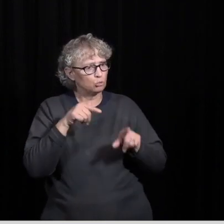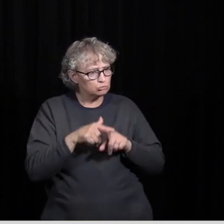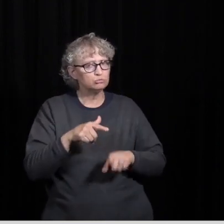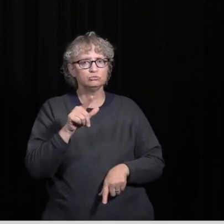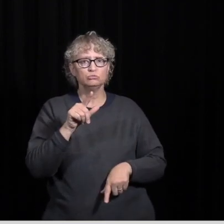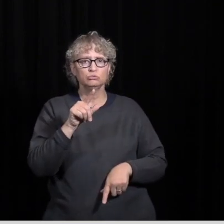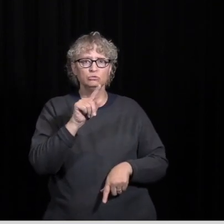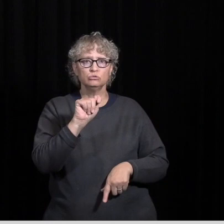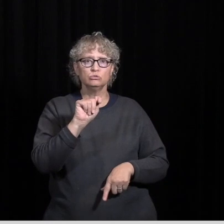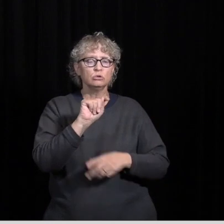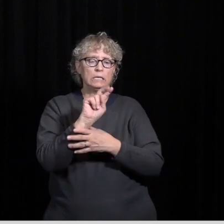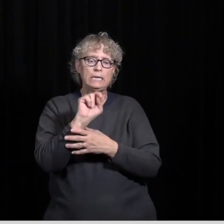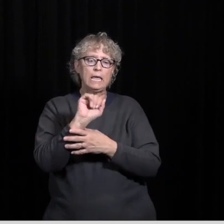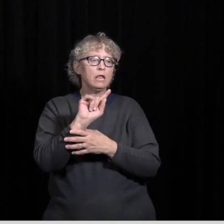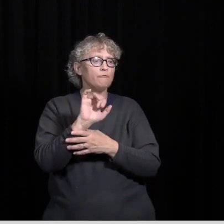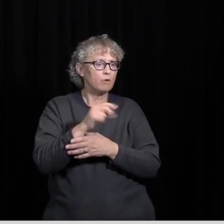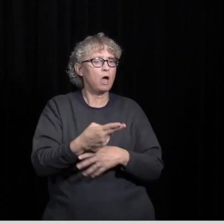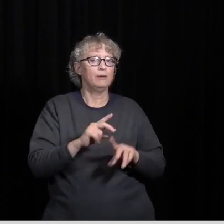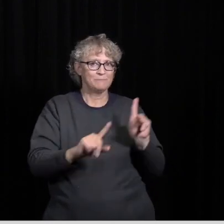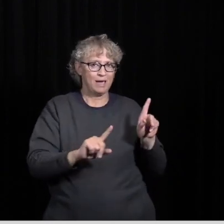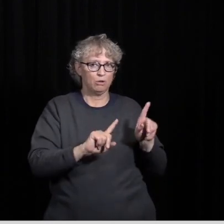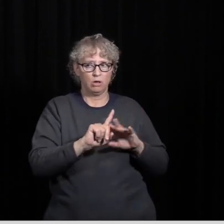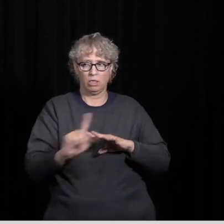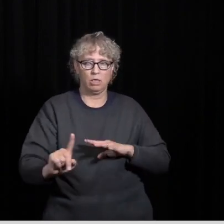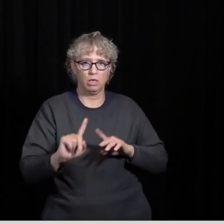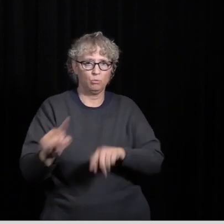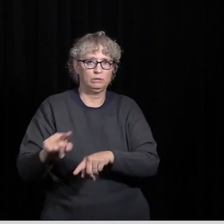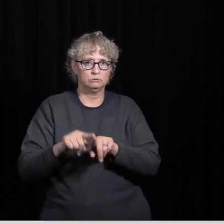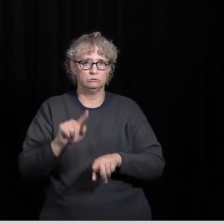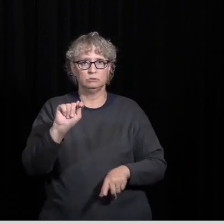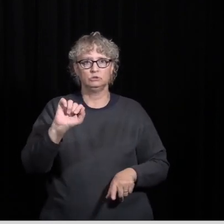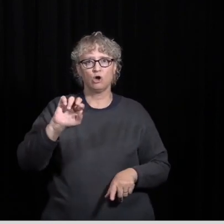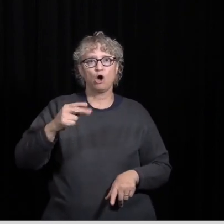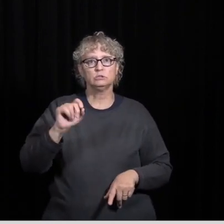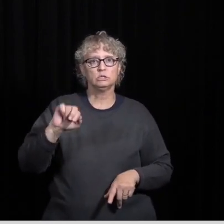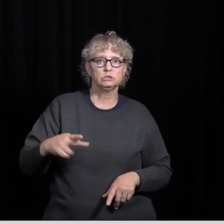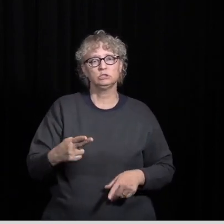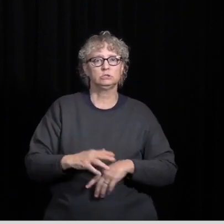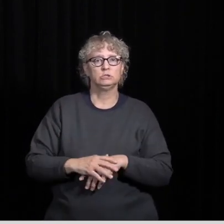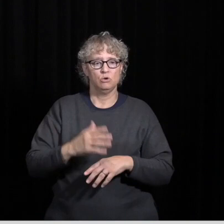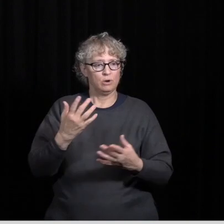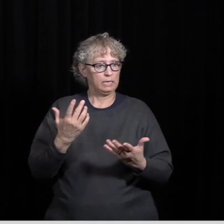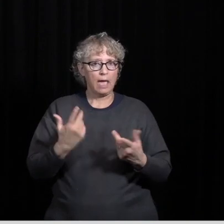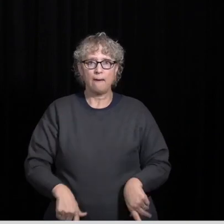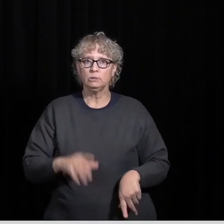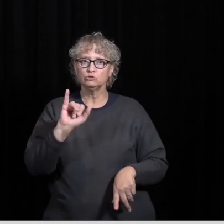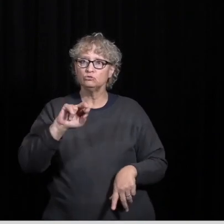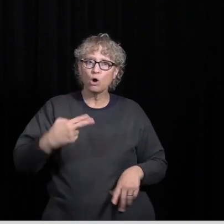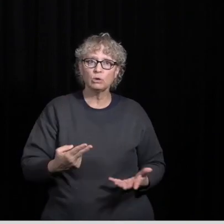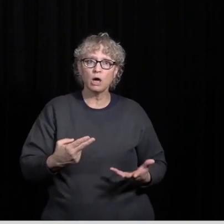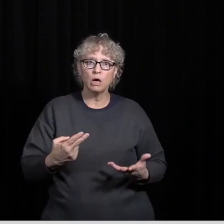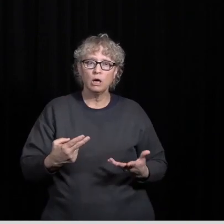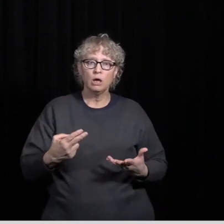180 degrees away from where God wanted him to go. What happened to Jonah? God sent a storm. God sent a whale or a